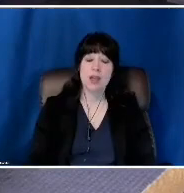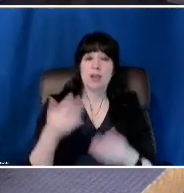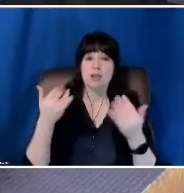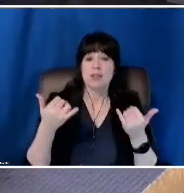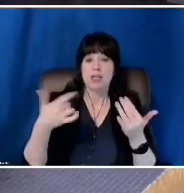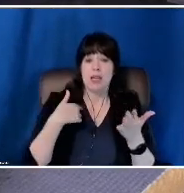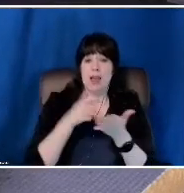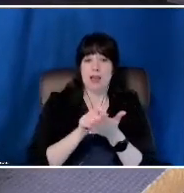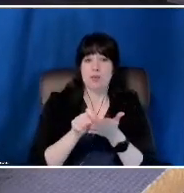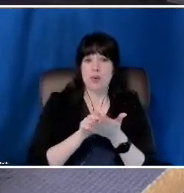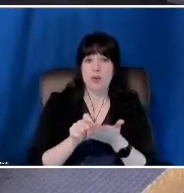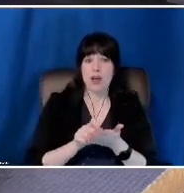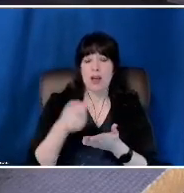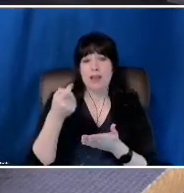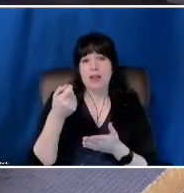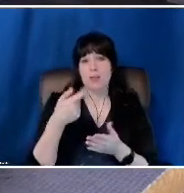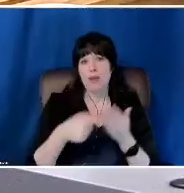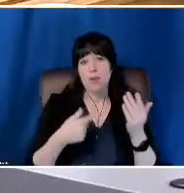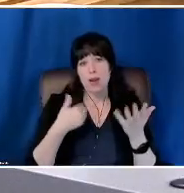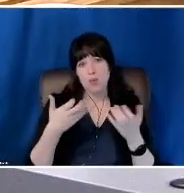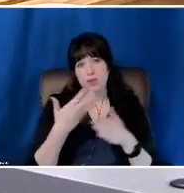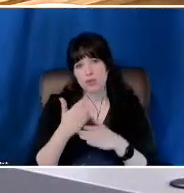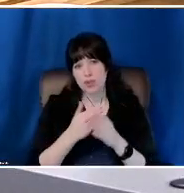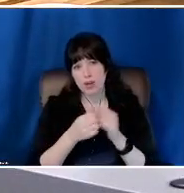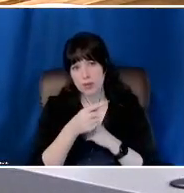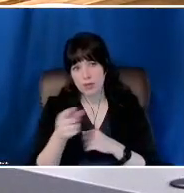out a little bit of what I want to share with you. So